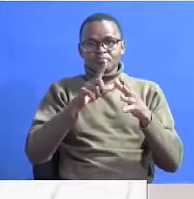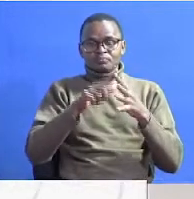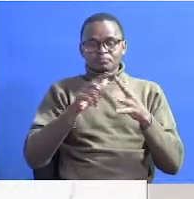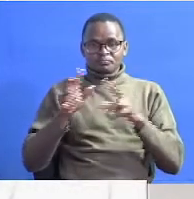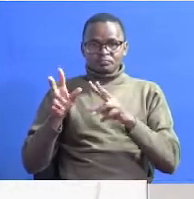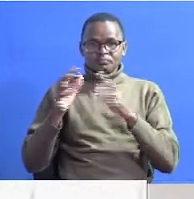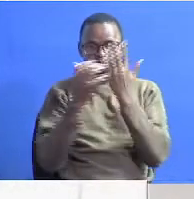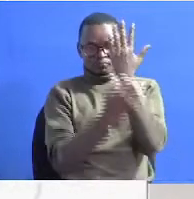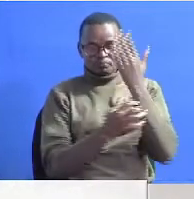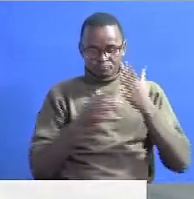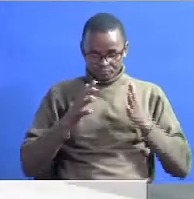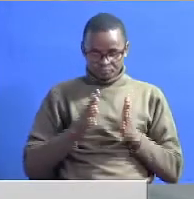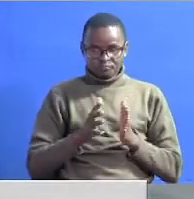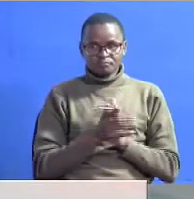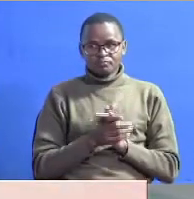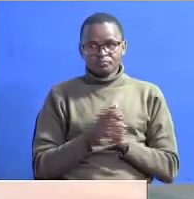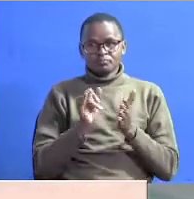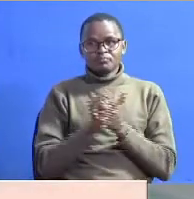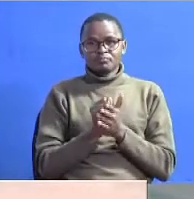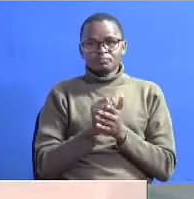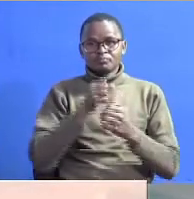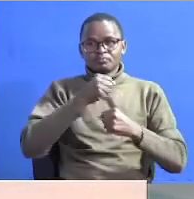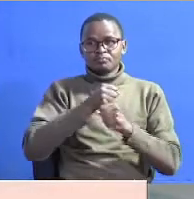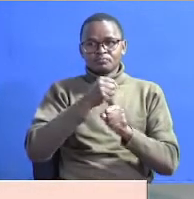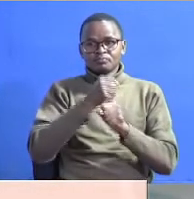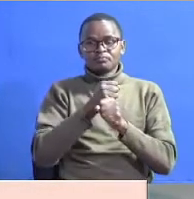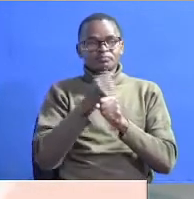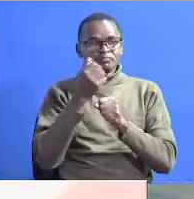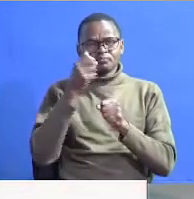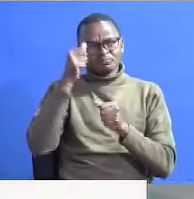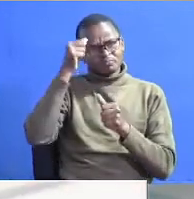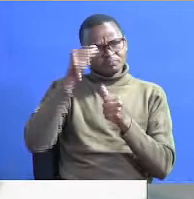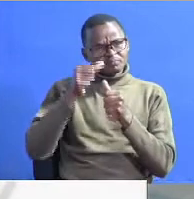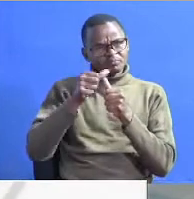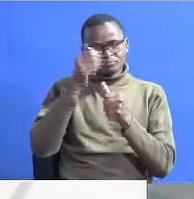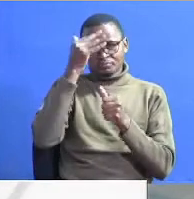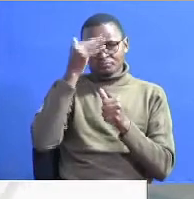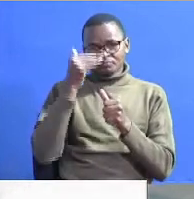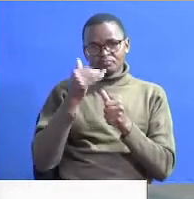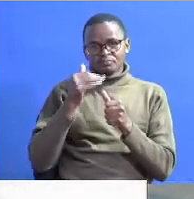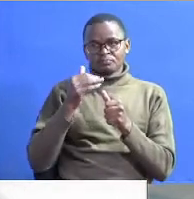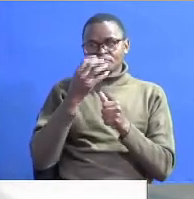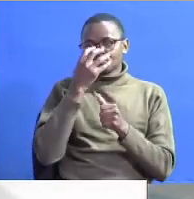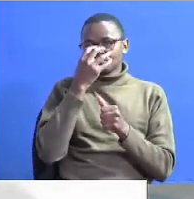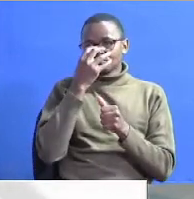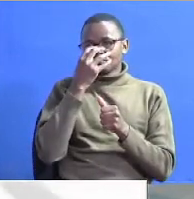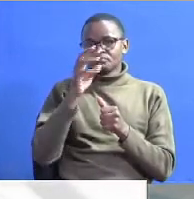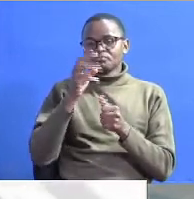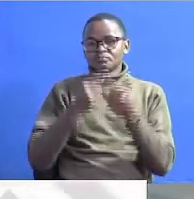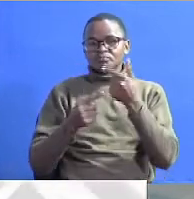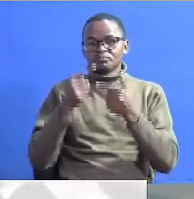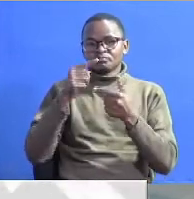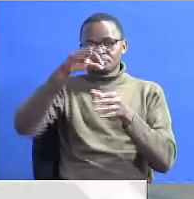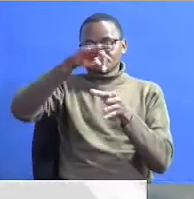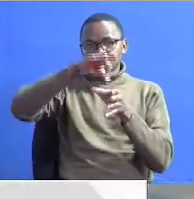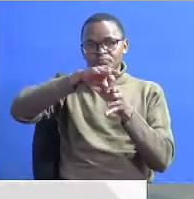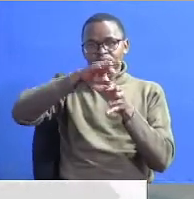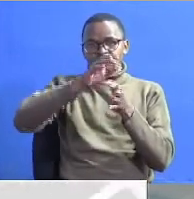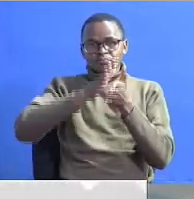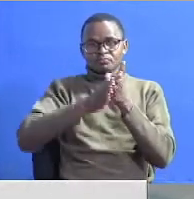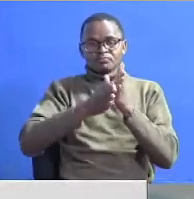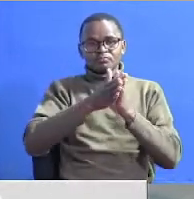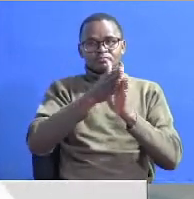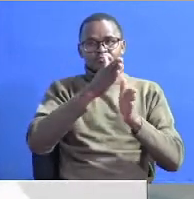common mwananchi? That one will make a flashback on why William Ruto won the election. Okay.